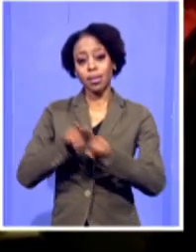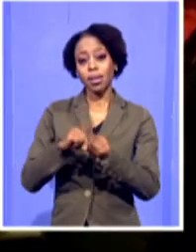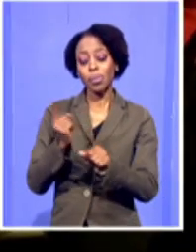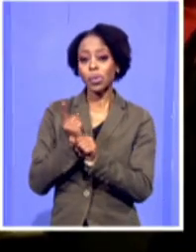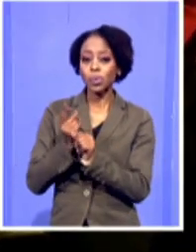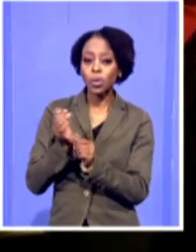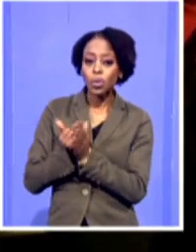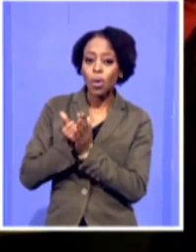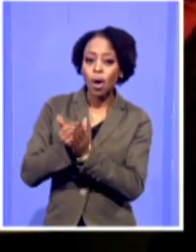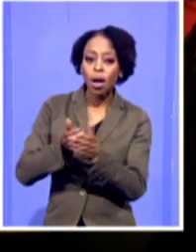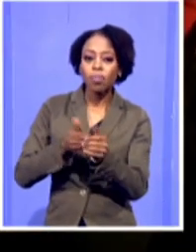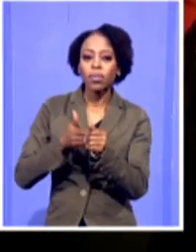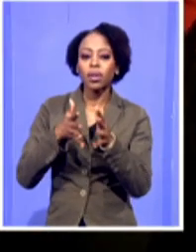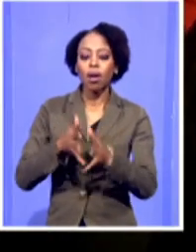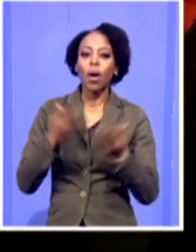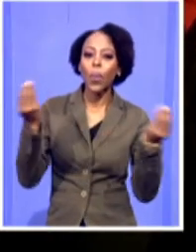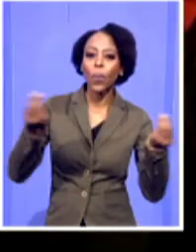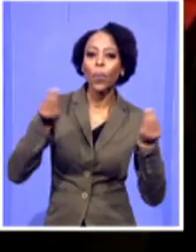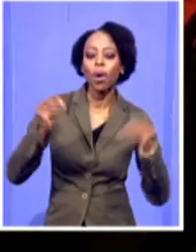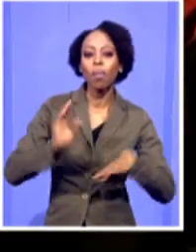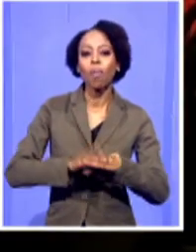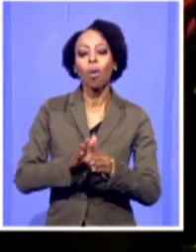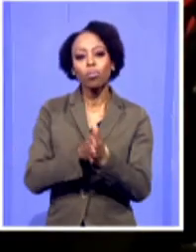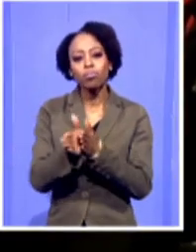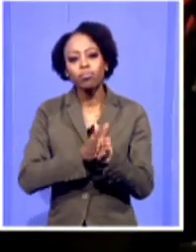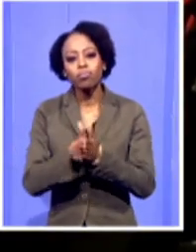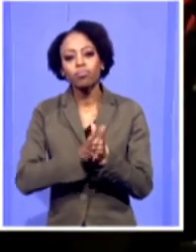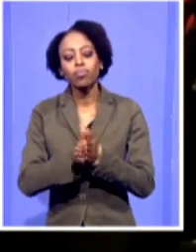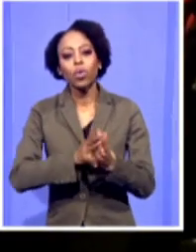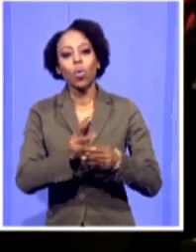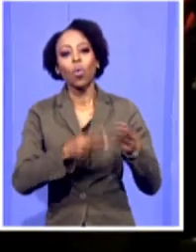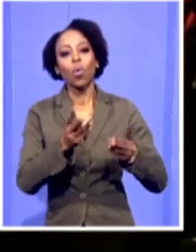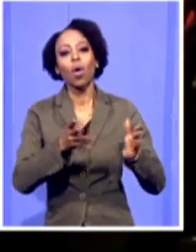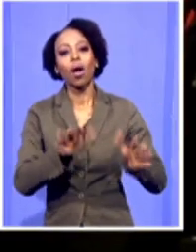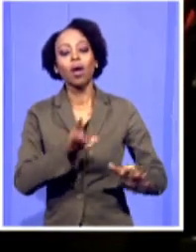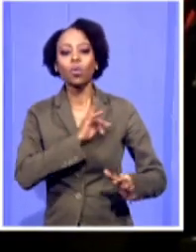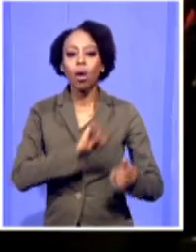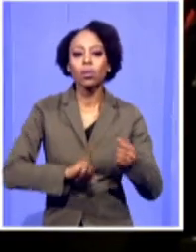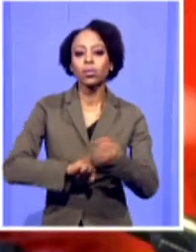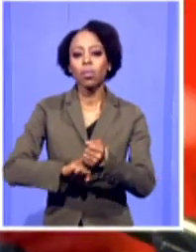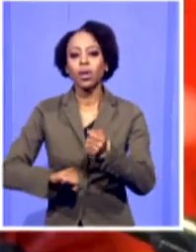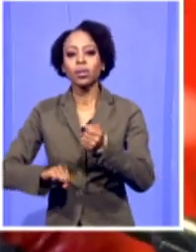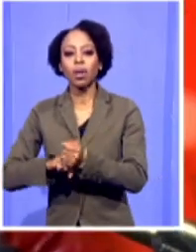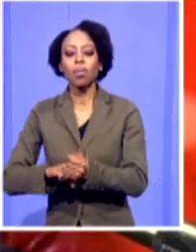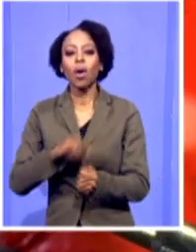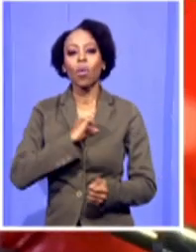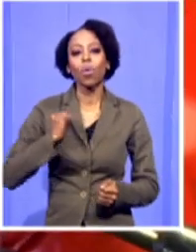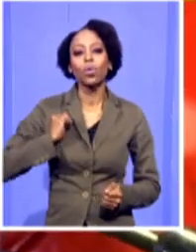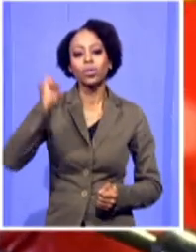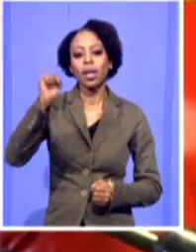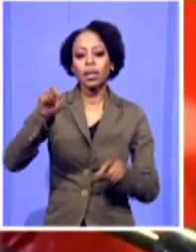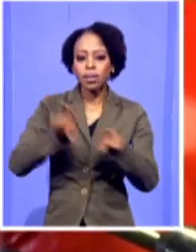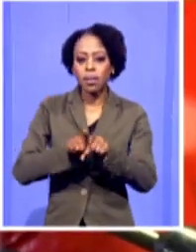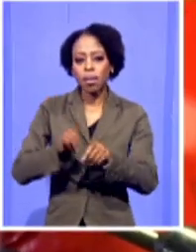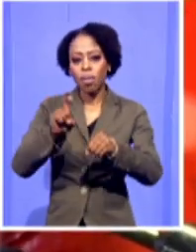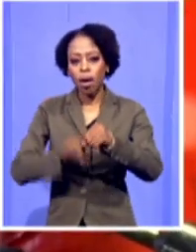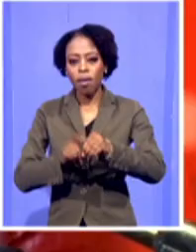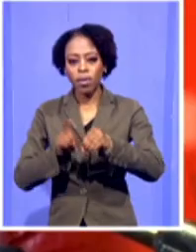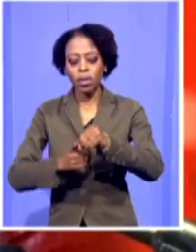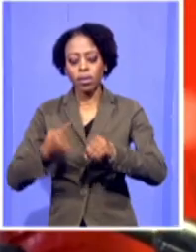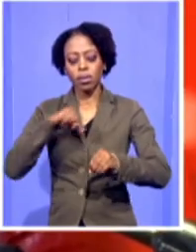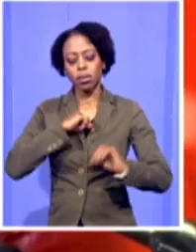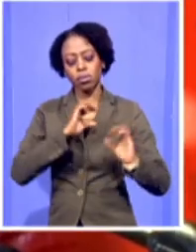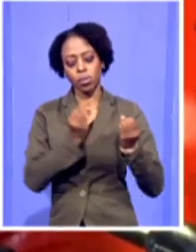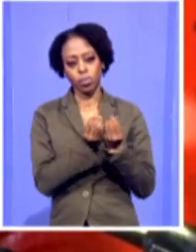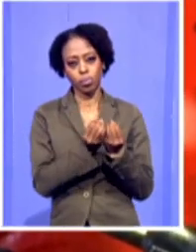to popularize and mobilize workers to support the campaigns of COSATU and that of our affiliates.